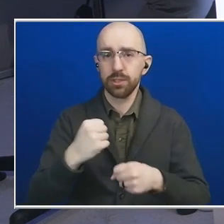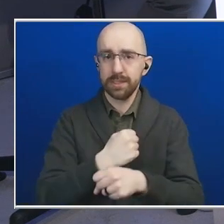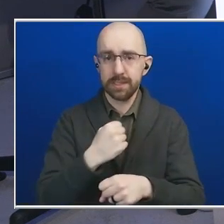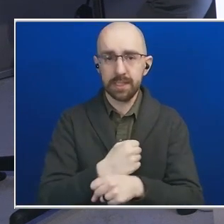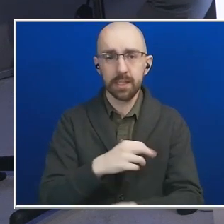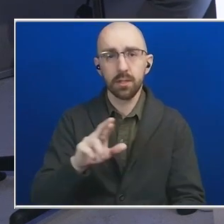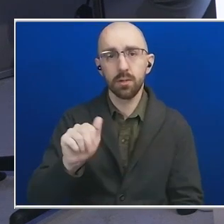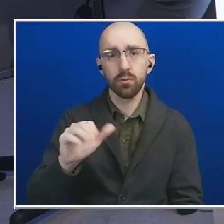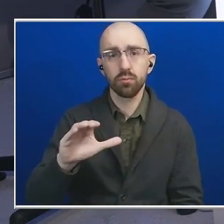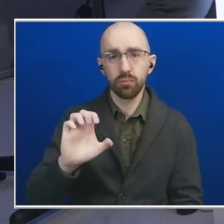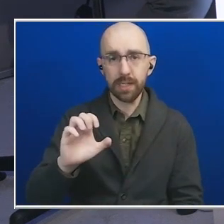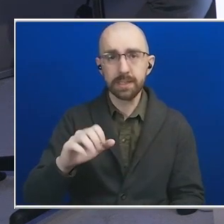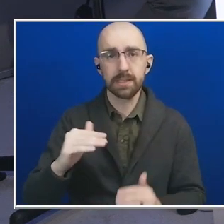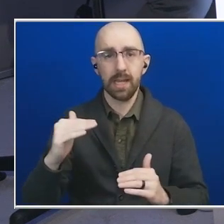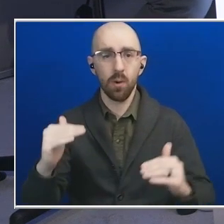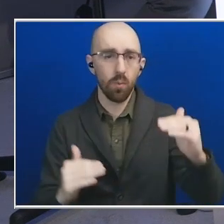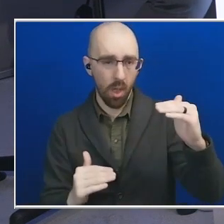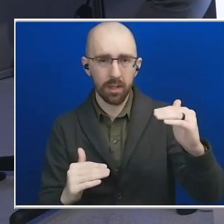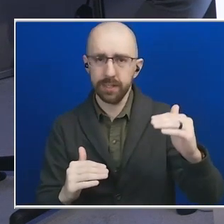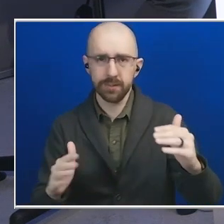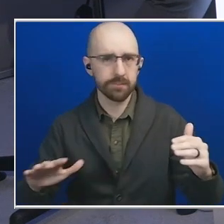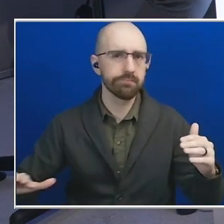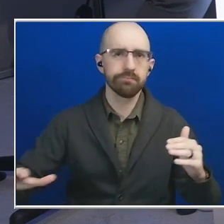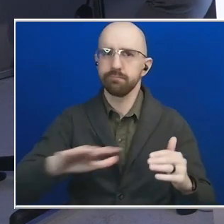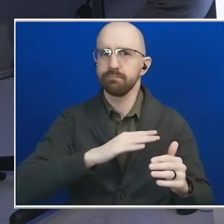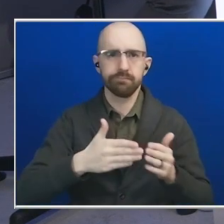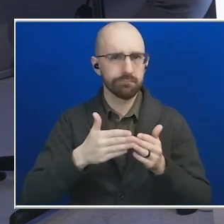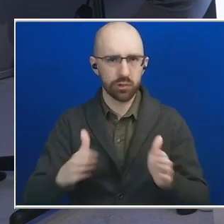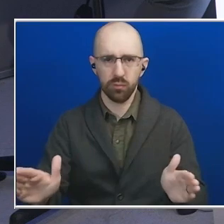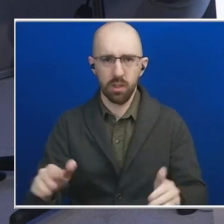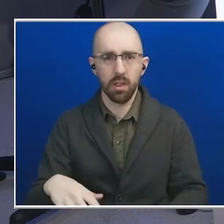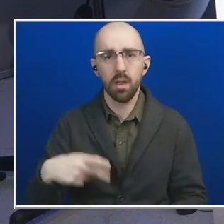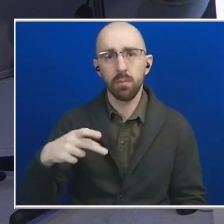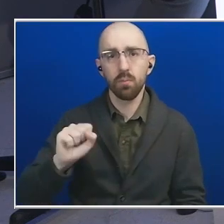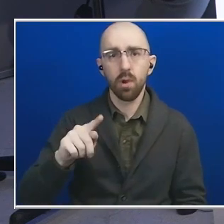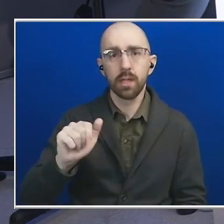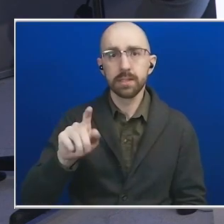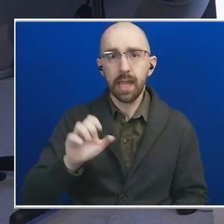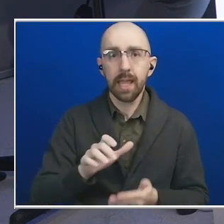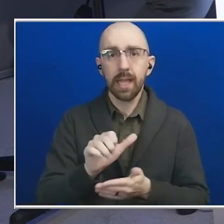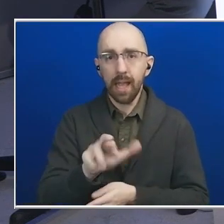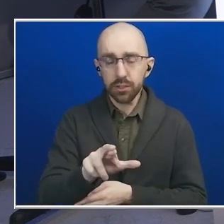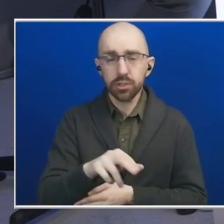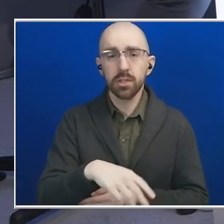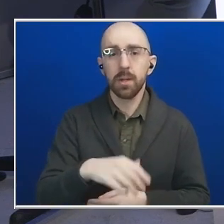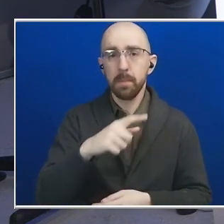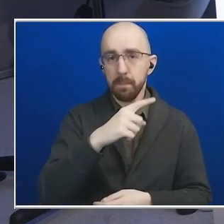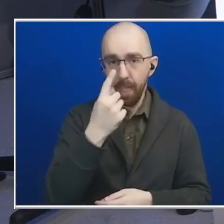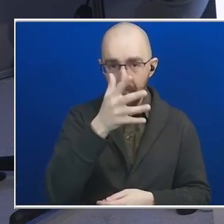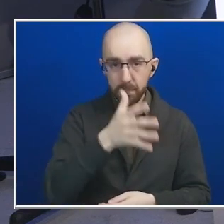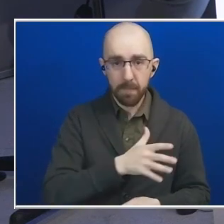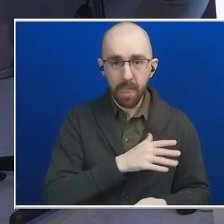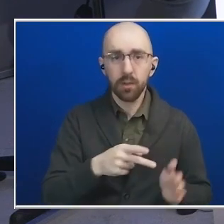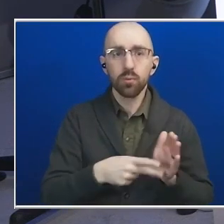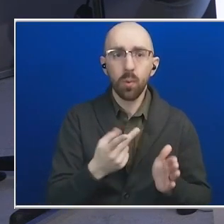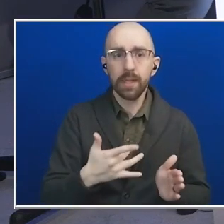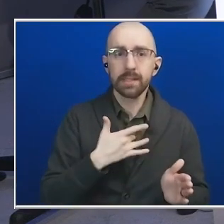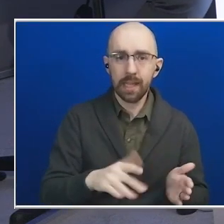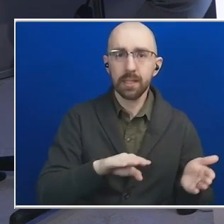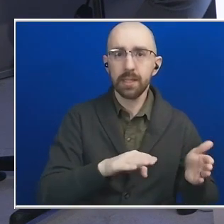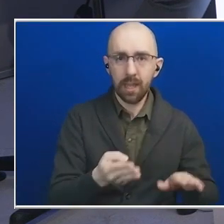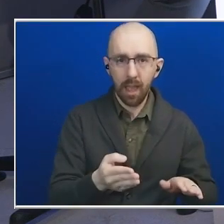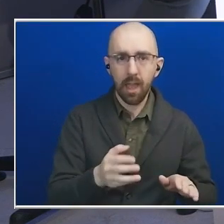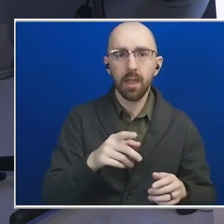persist across the board. For prostate cancer, black men are twice as likely to die from prostate cancer compared to white men. Dr. Parker,